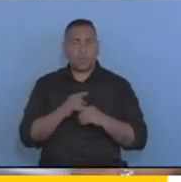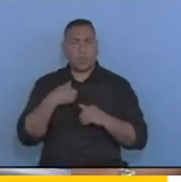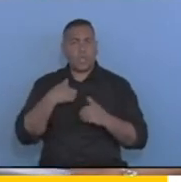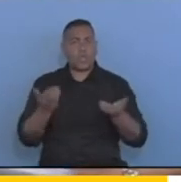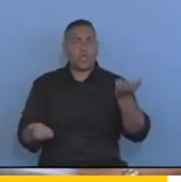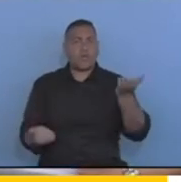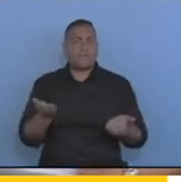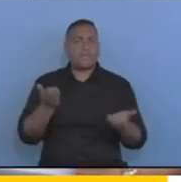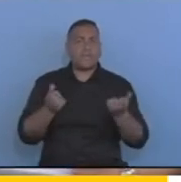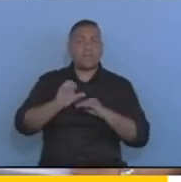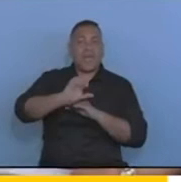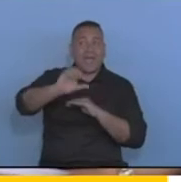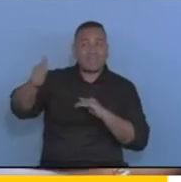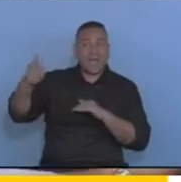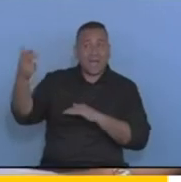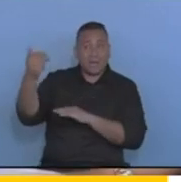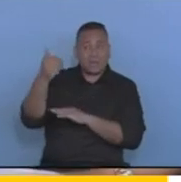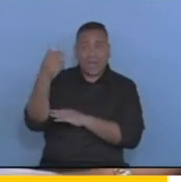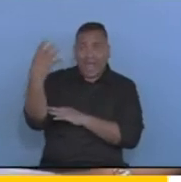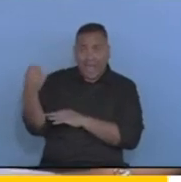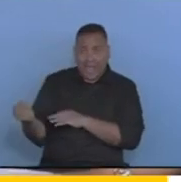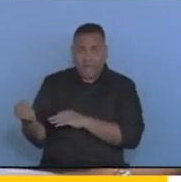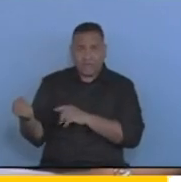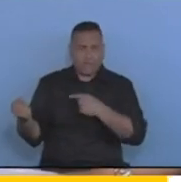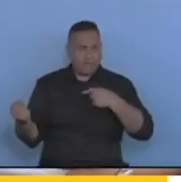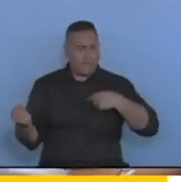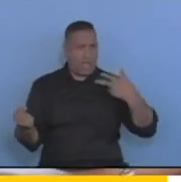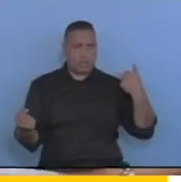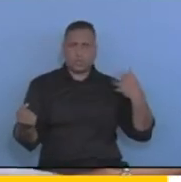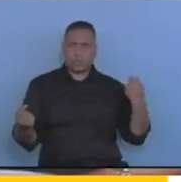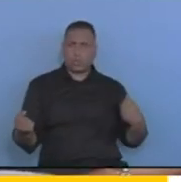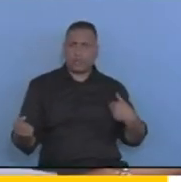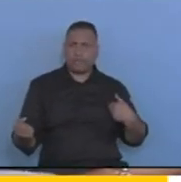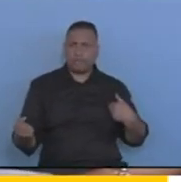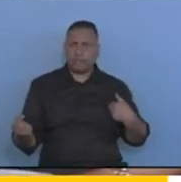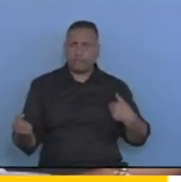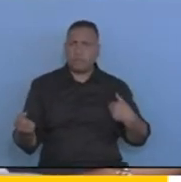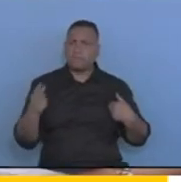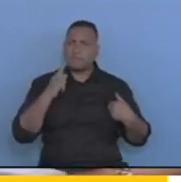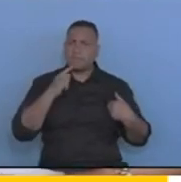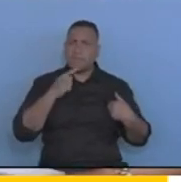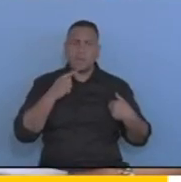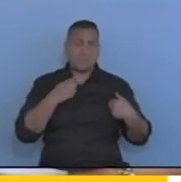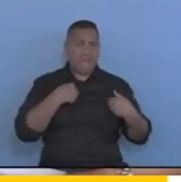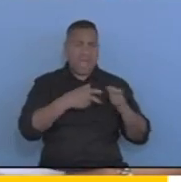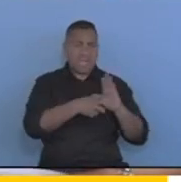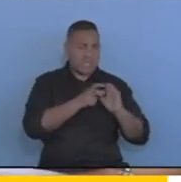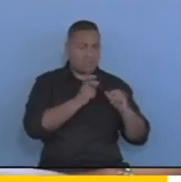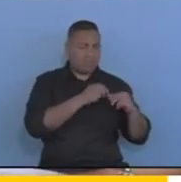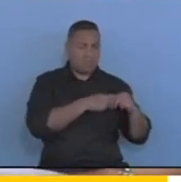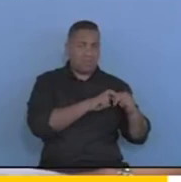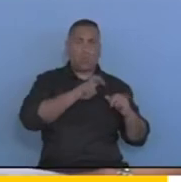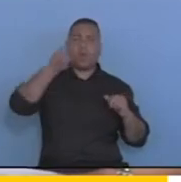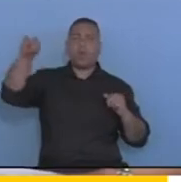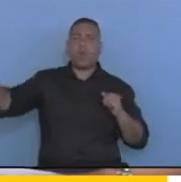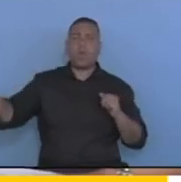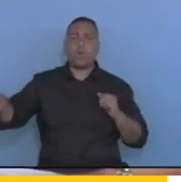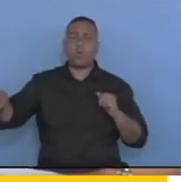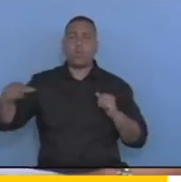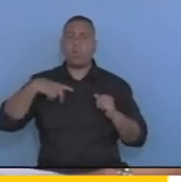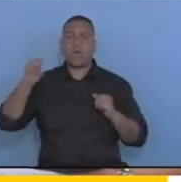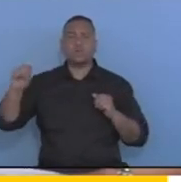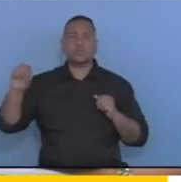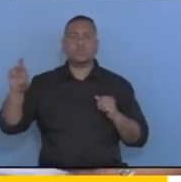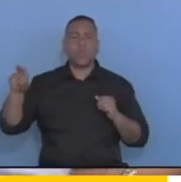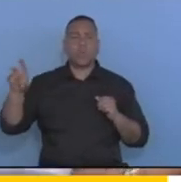If they have it and you don't have it, customers flock to where it's better suited for them. No, and getting better buck for